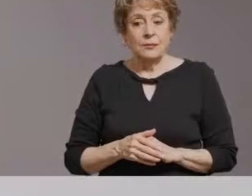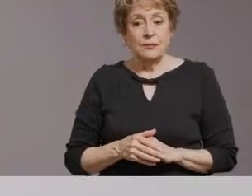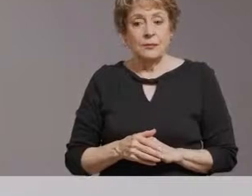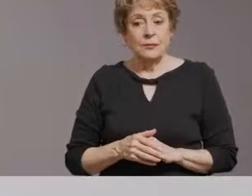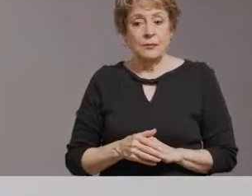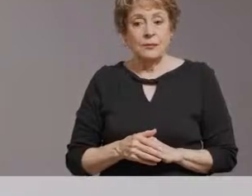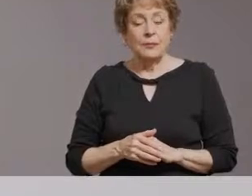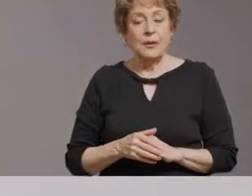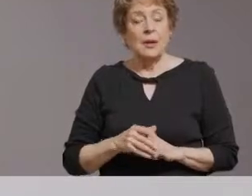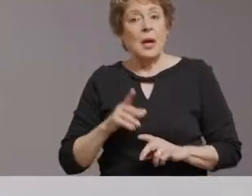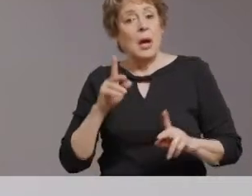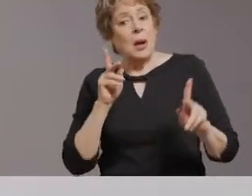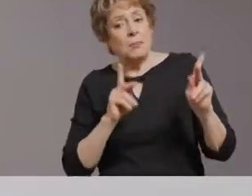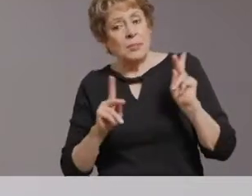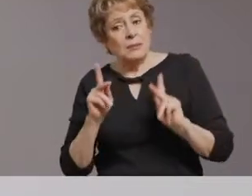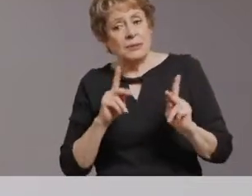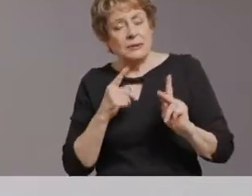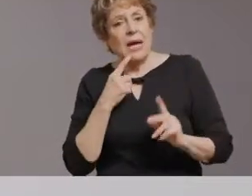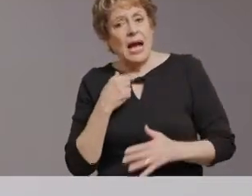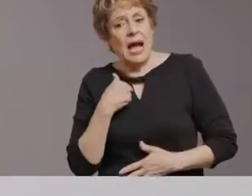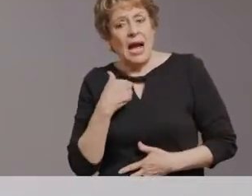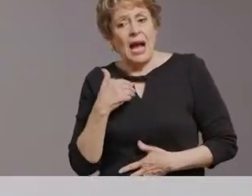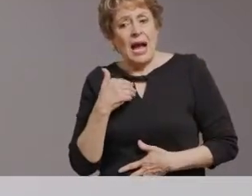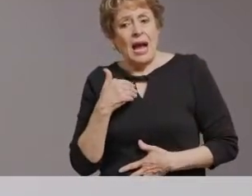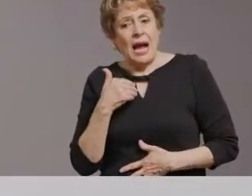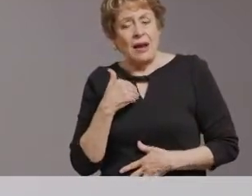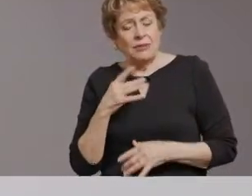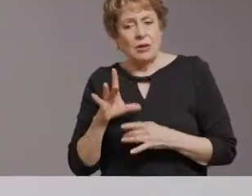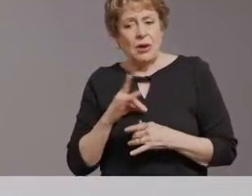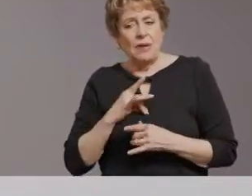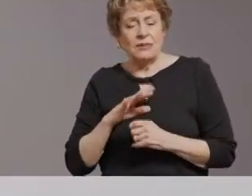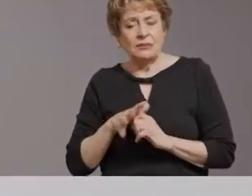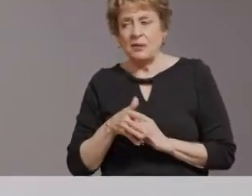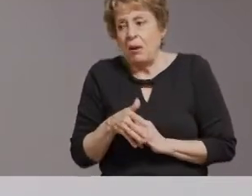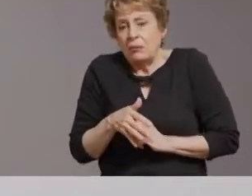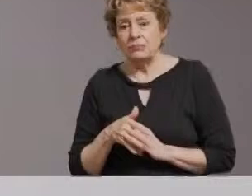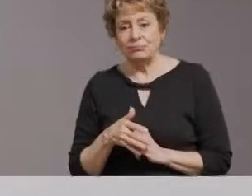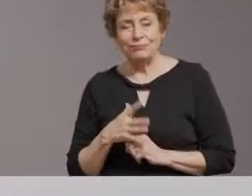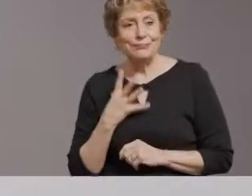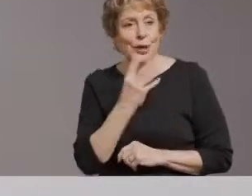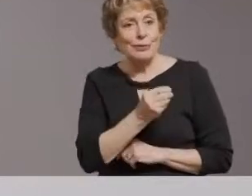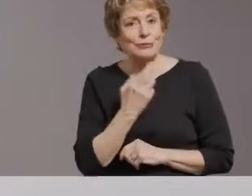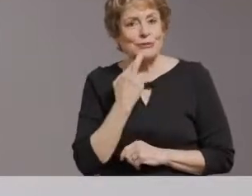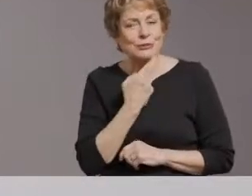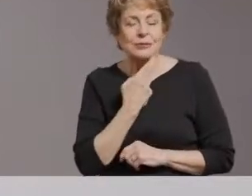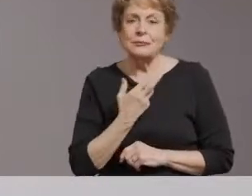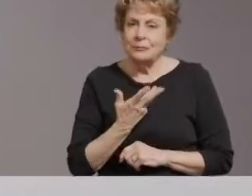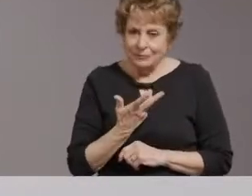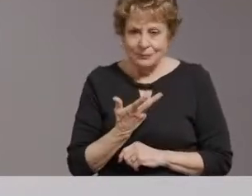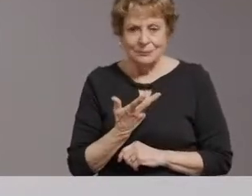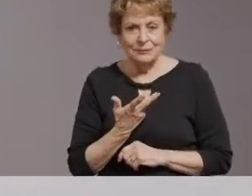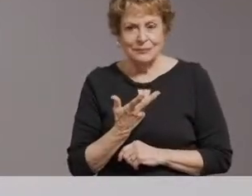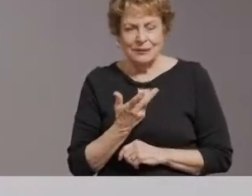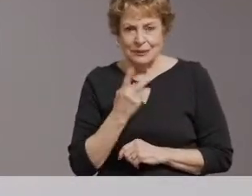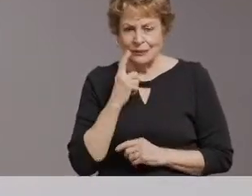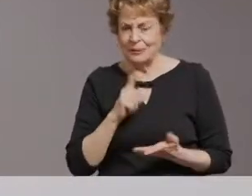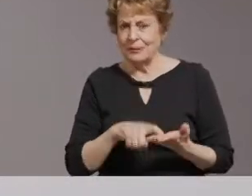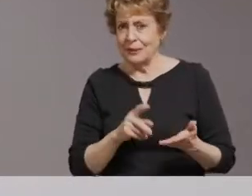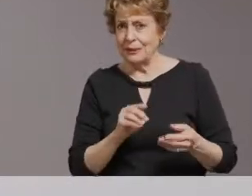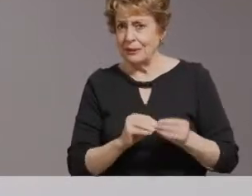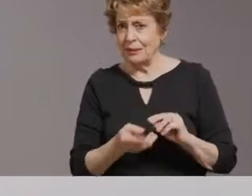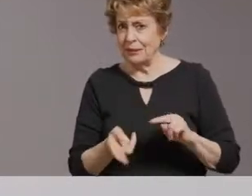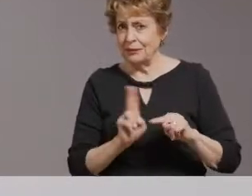self-reporting that they had gone to a restaurant, bar, or event, seeing that uptick since in